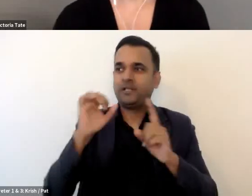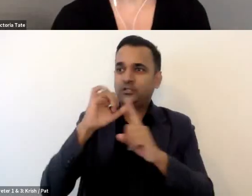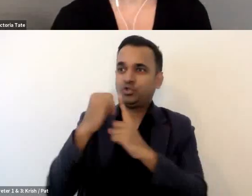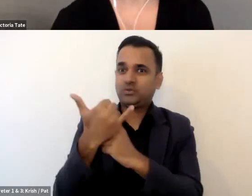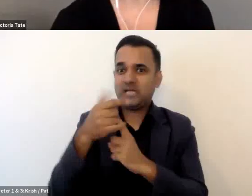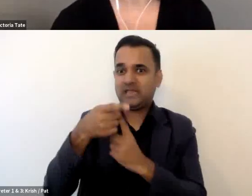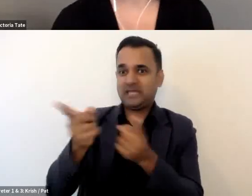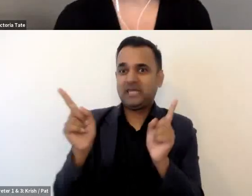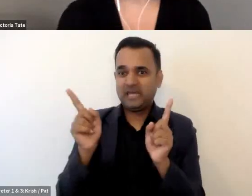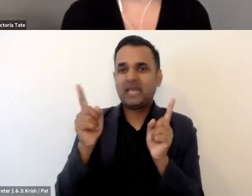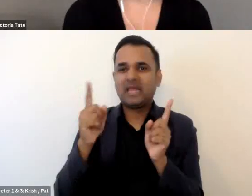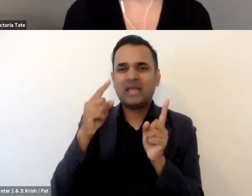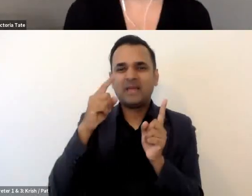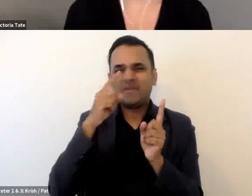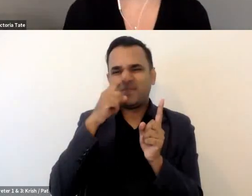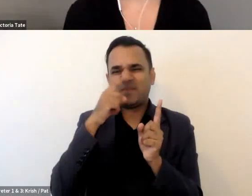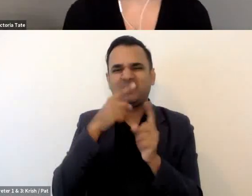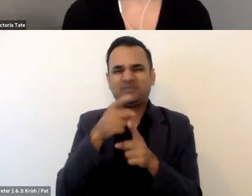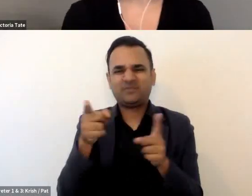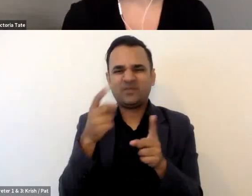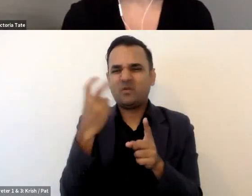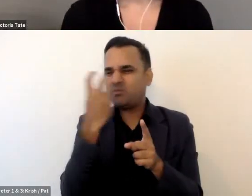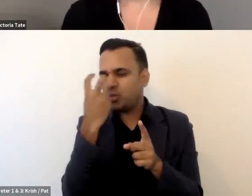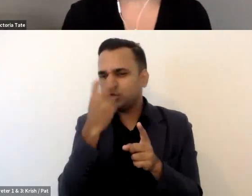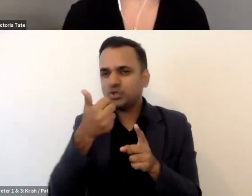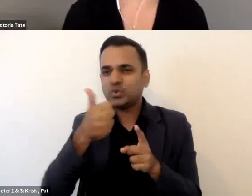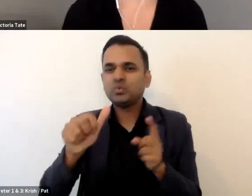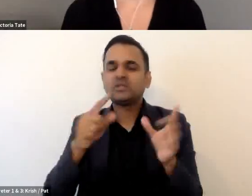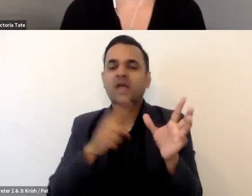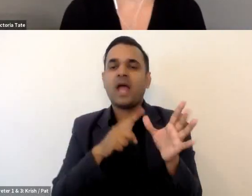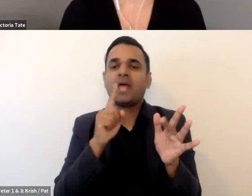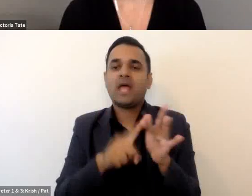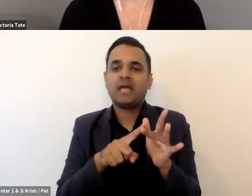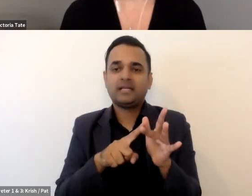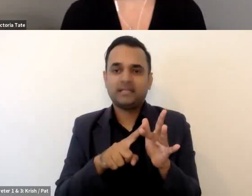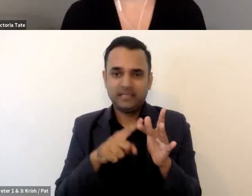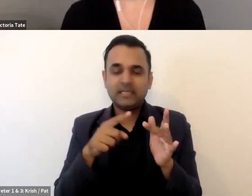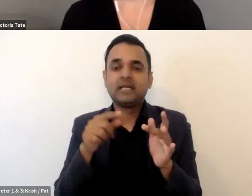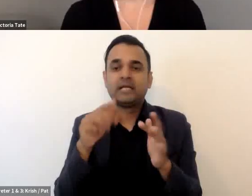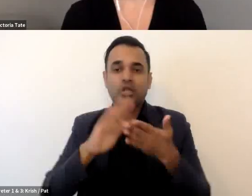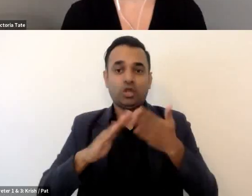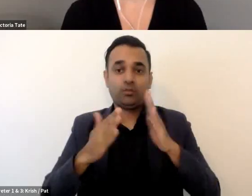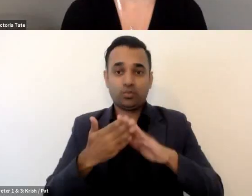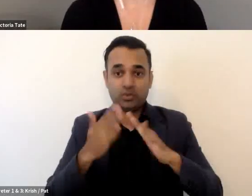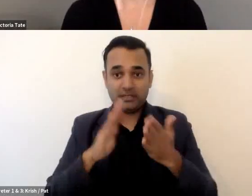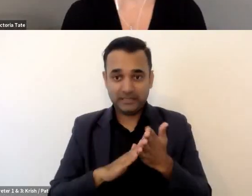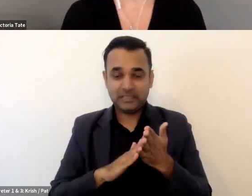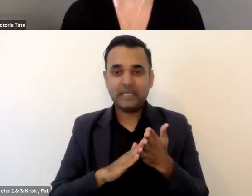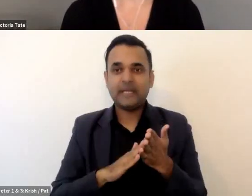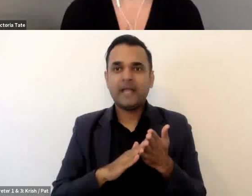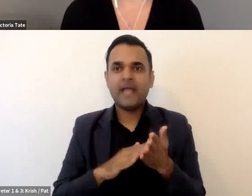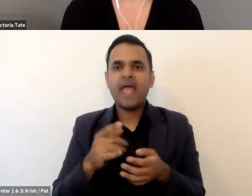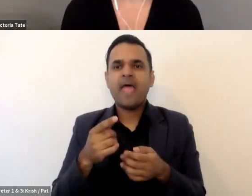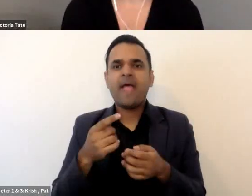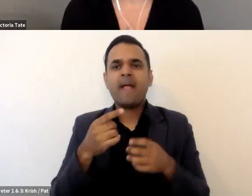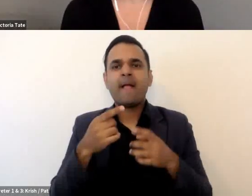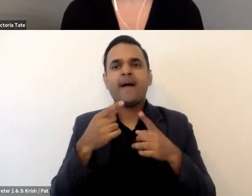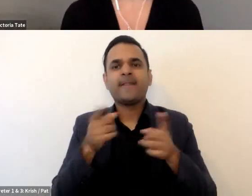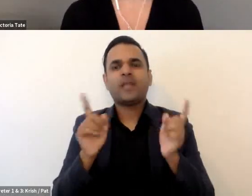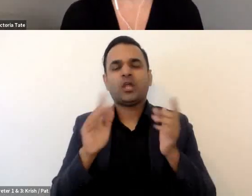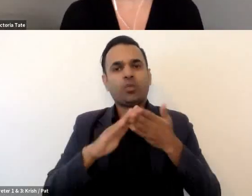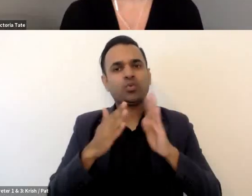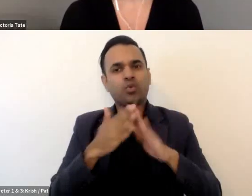Thank you so much, Zoe, for sharing those examples. It's really fascinating how we can design for